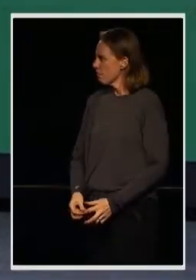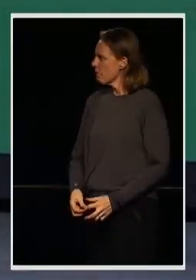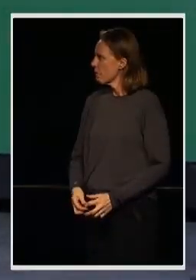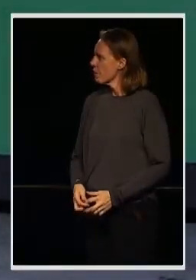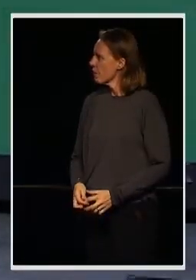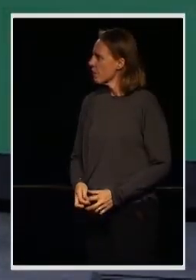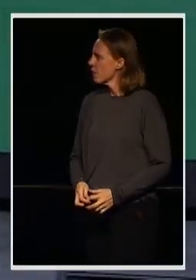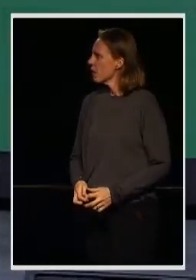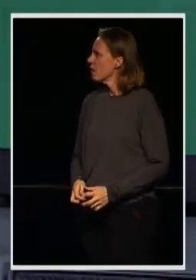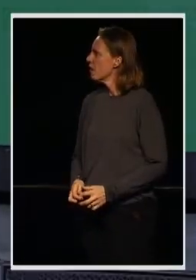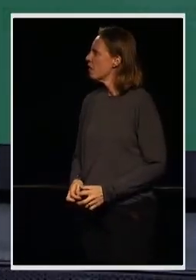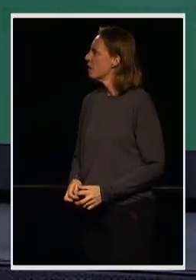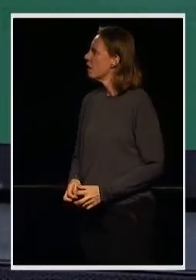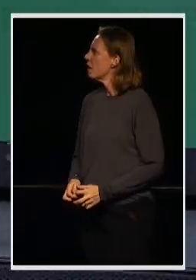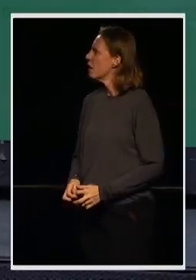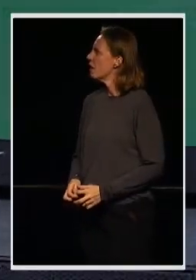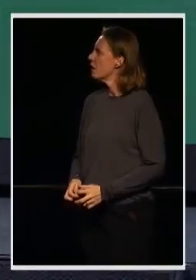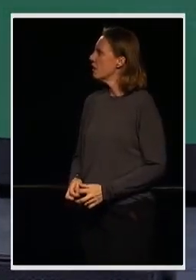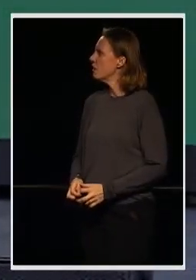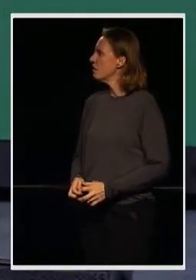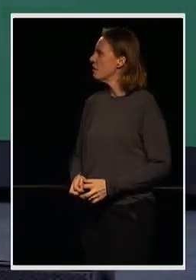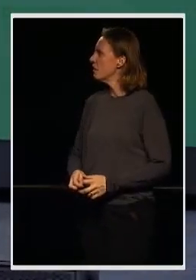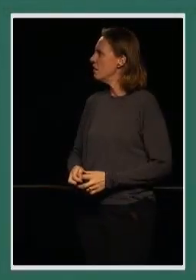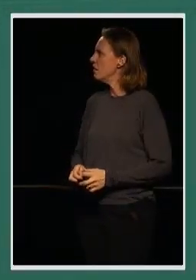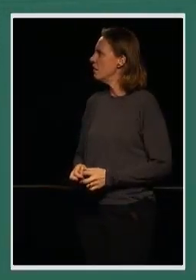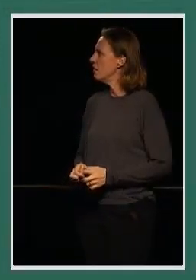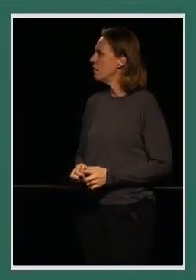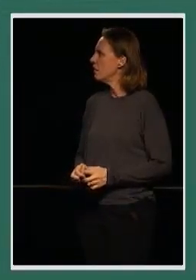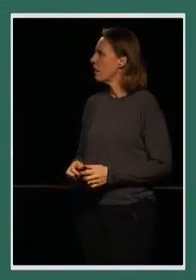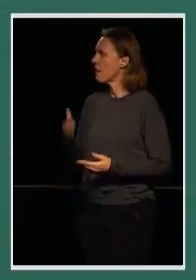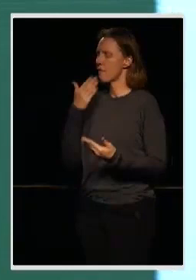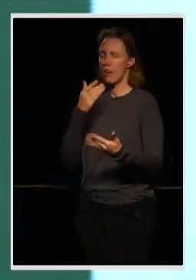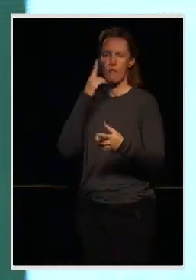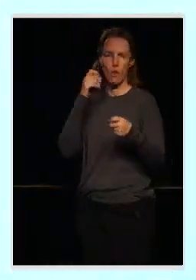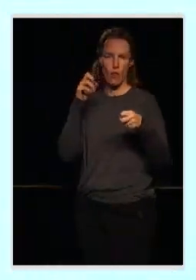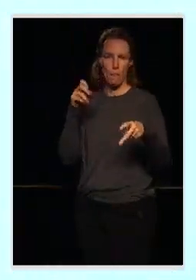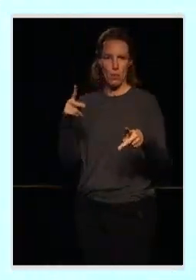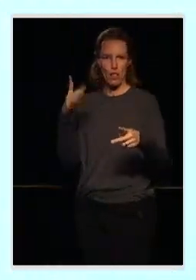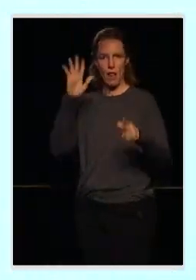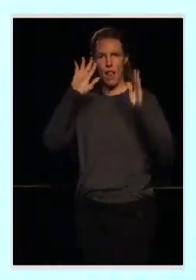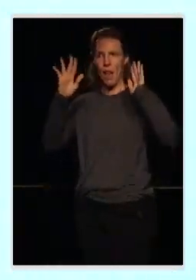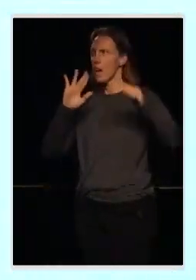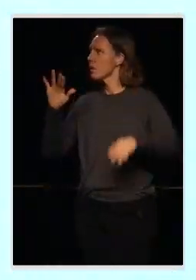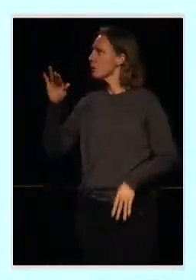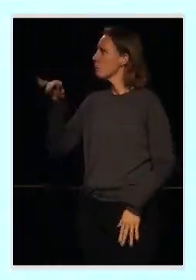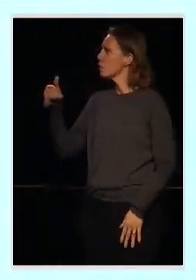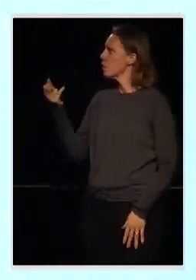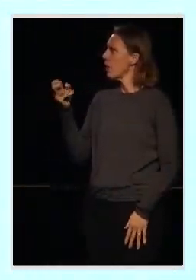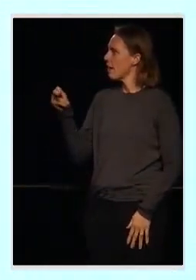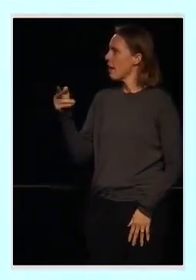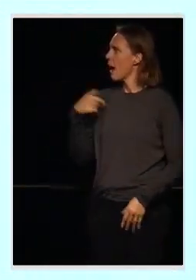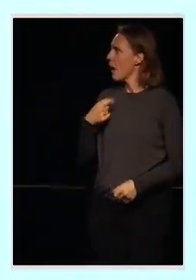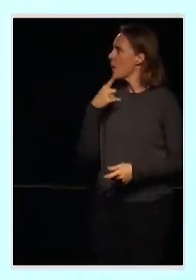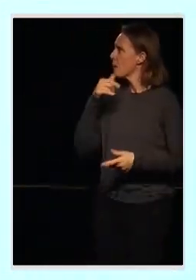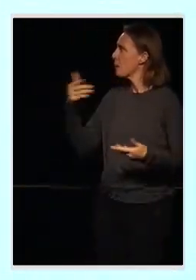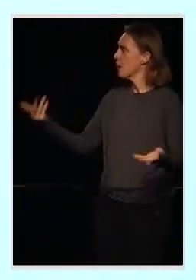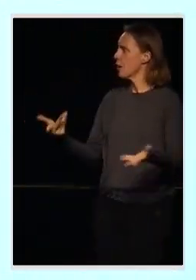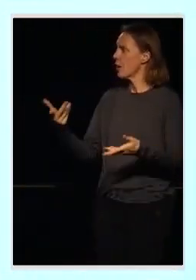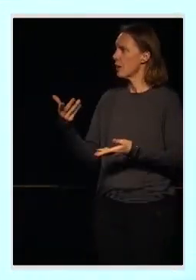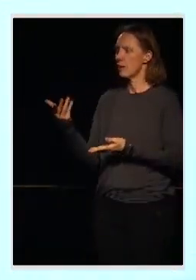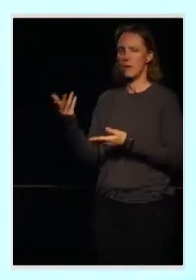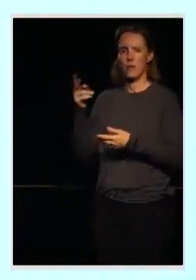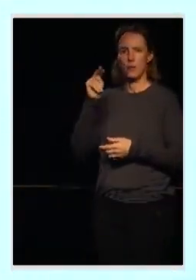Welcome aboard. Here we go. Thank you for the opportunity. Hi, I'm Jen. Today I'm here to bring New